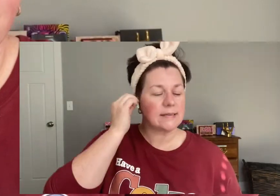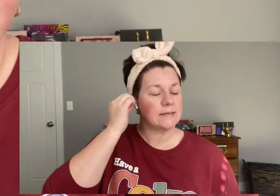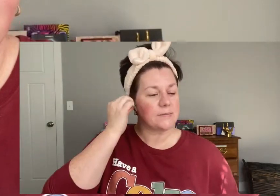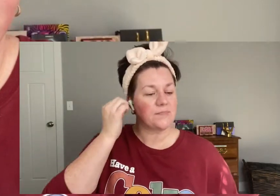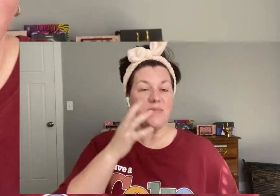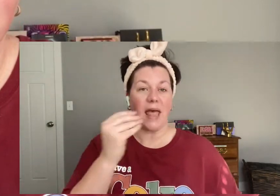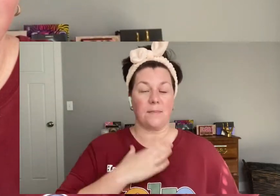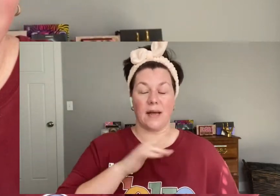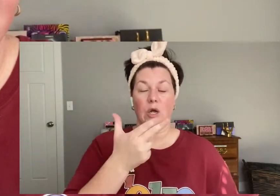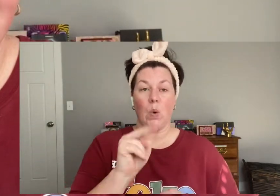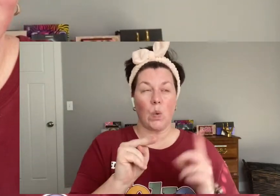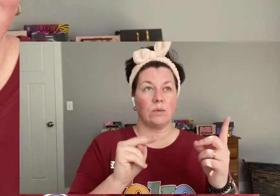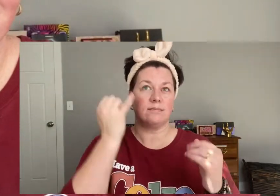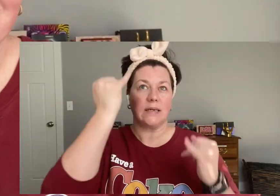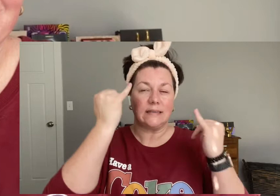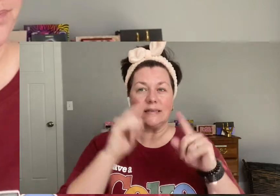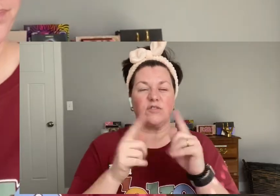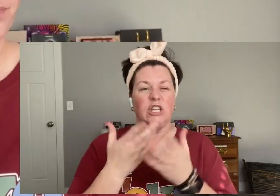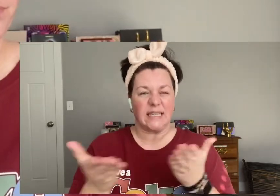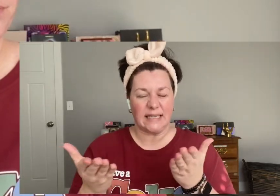with a beautiful dewy natural look.